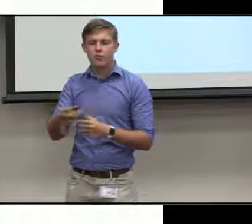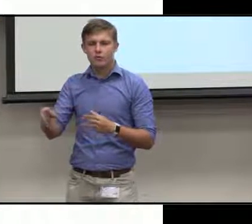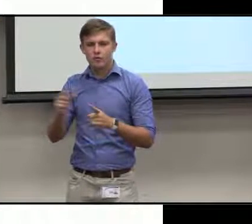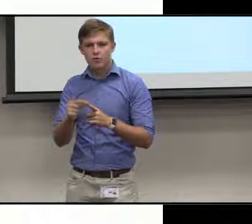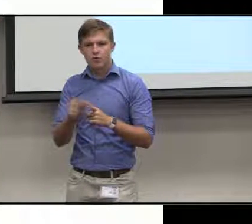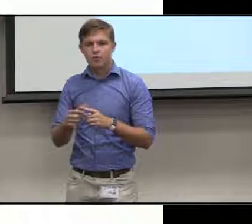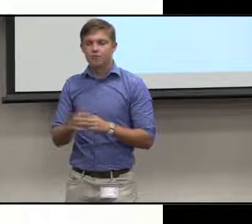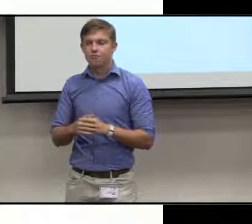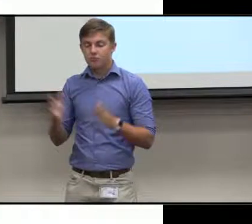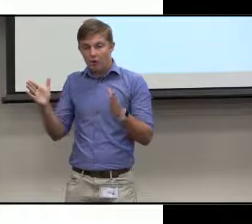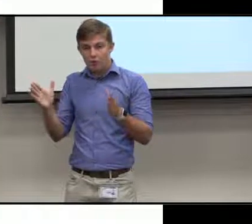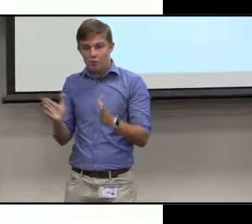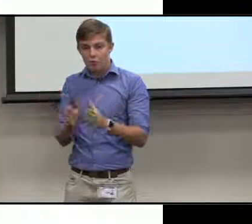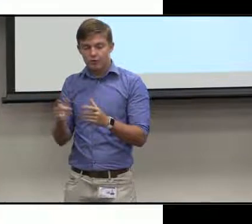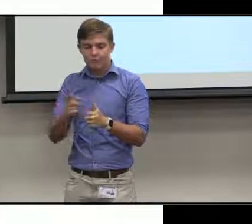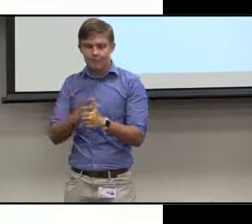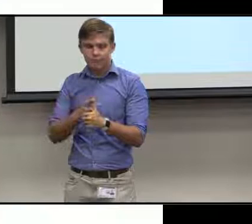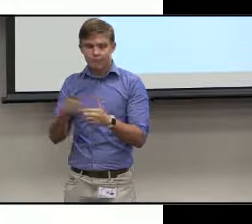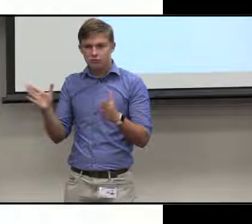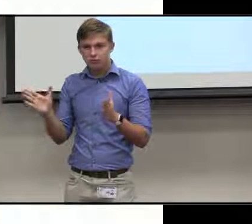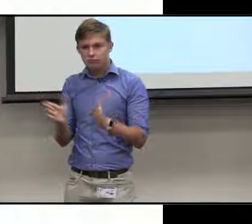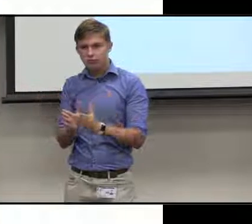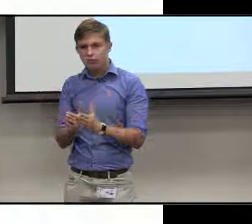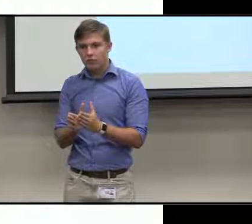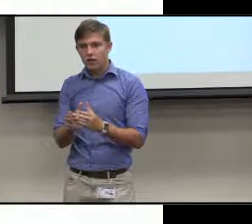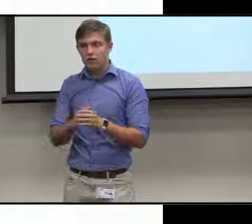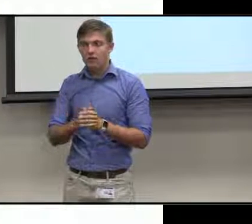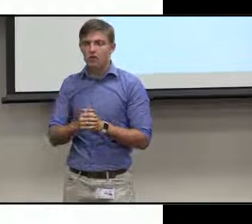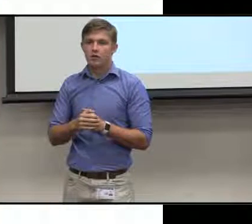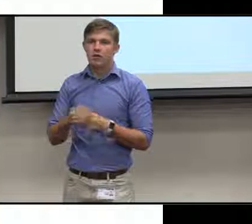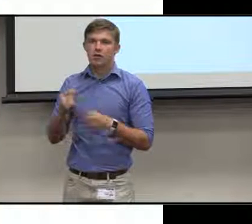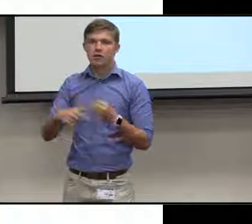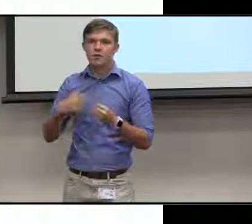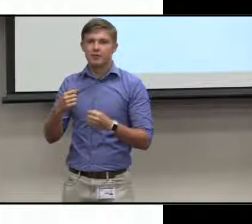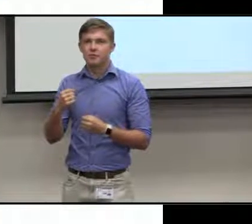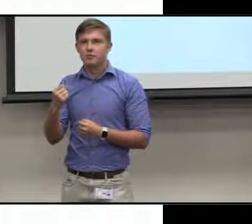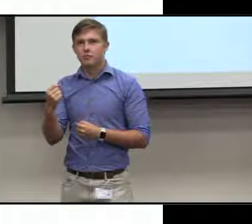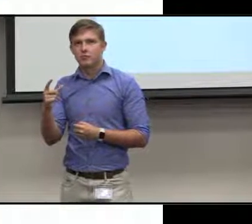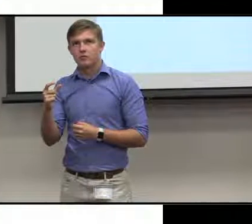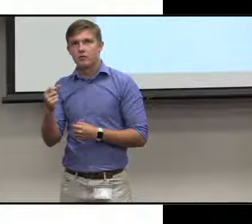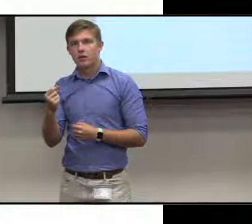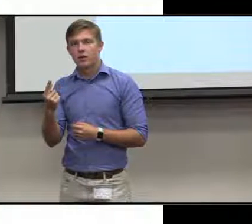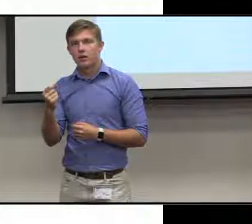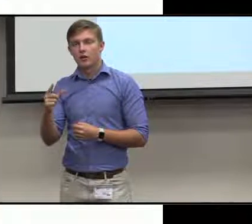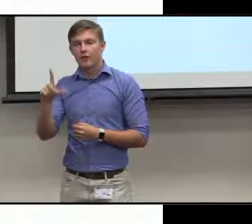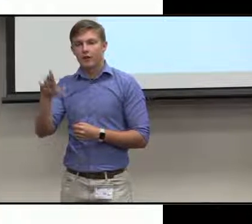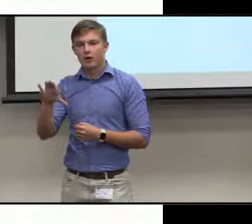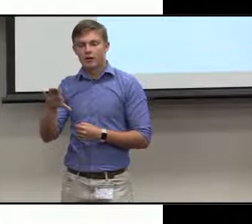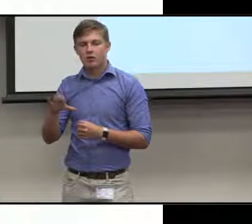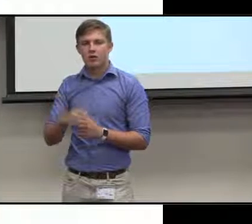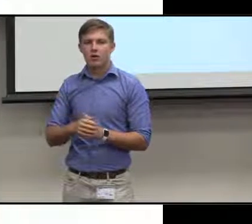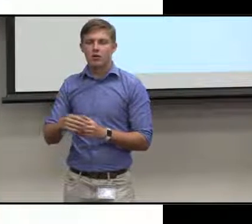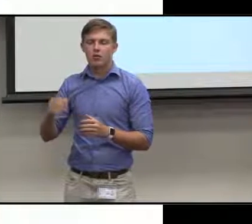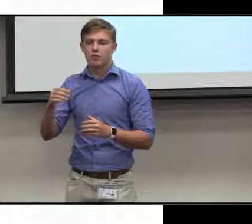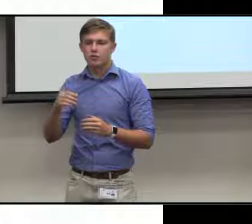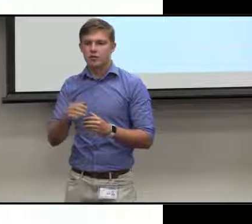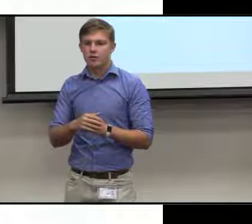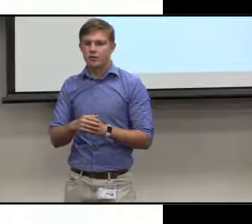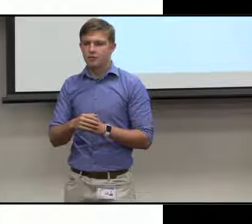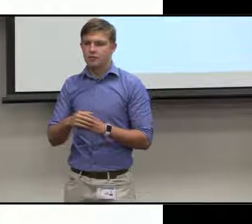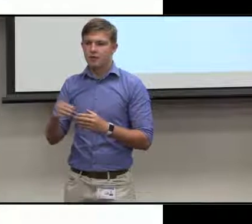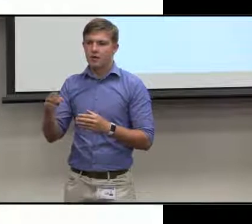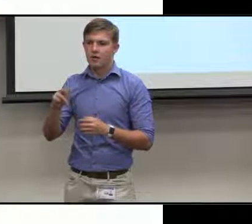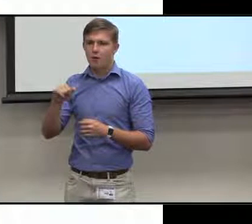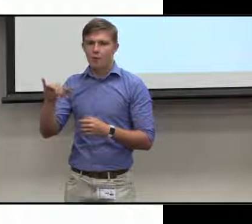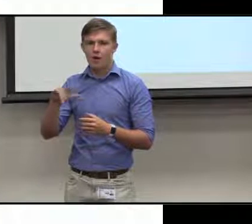is small. You can see the map here. It's about 1,100 miles long, and it's about 280 miles wide at